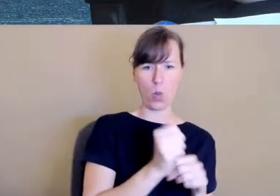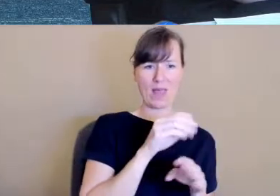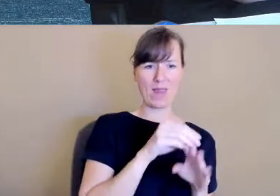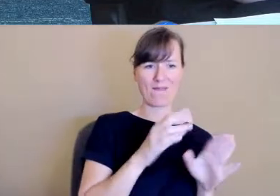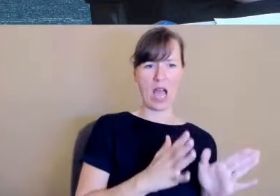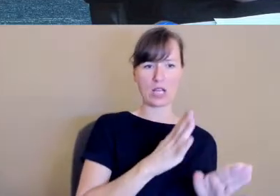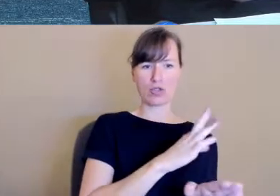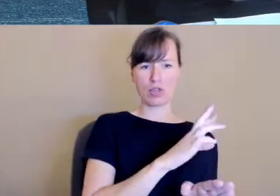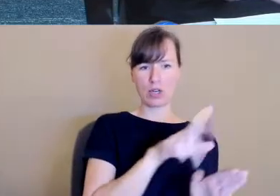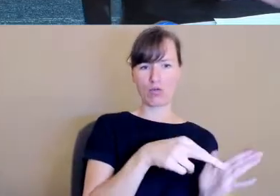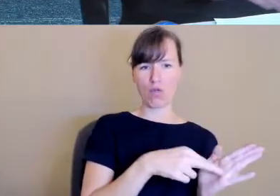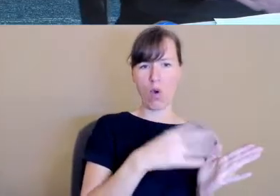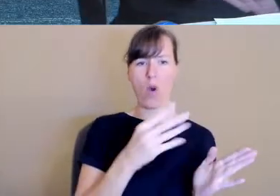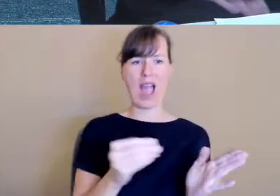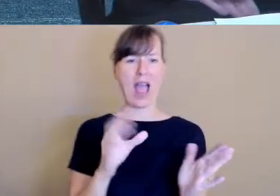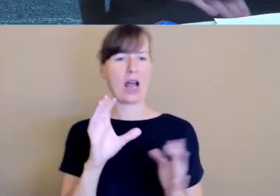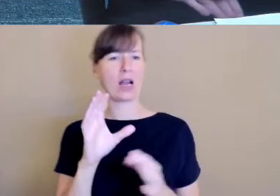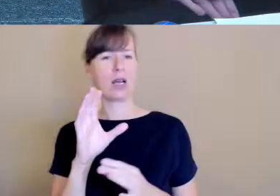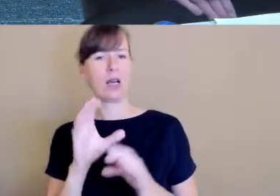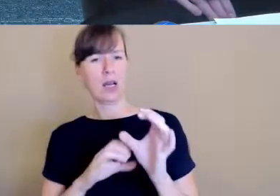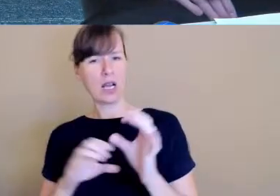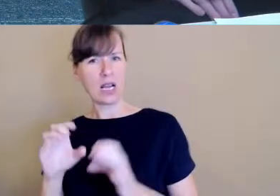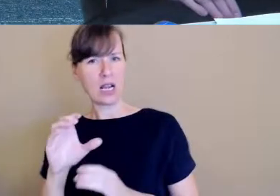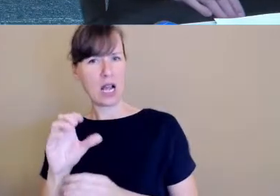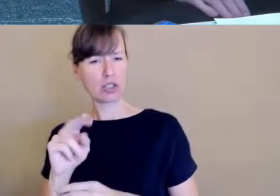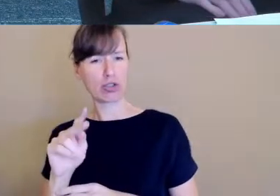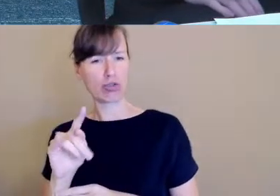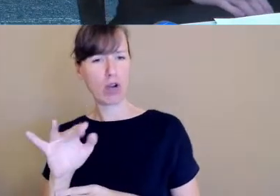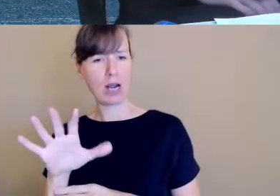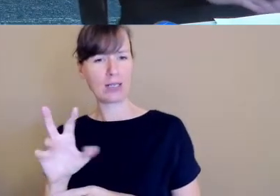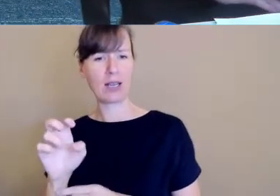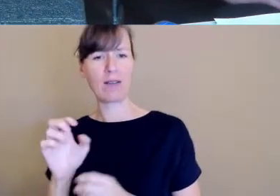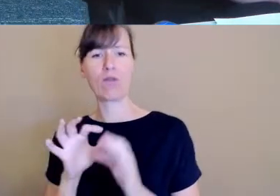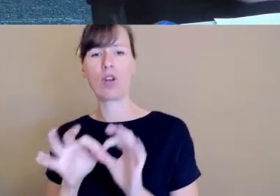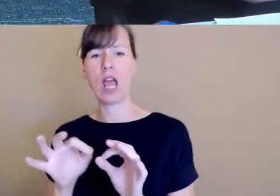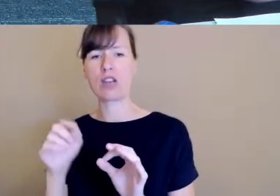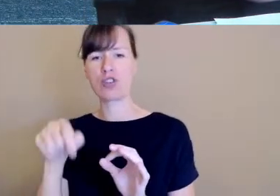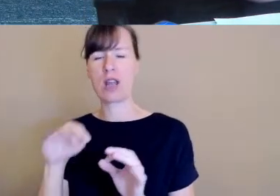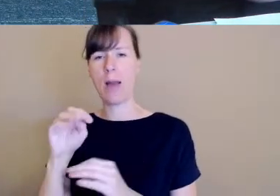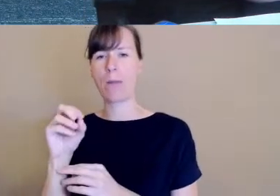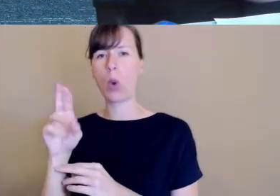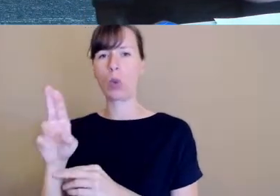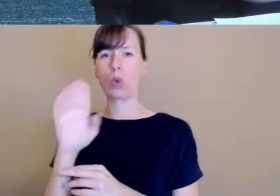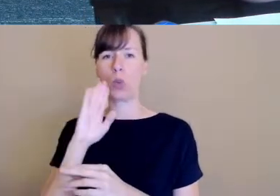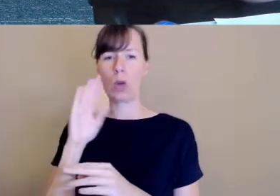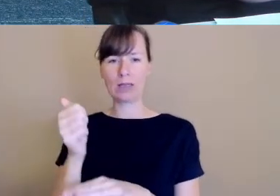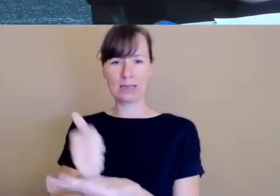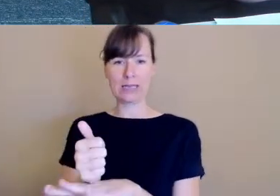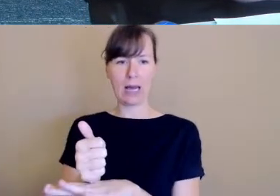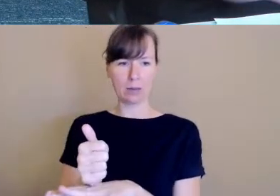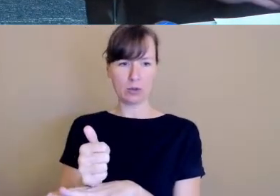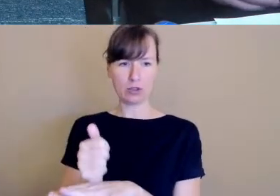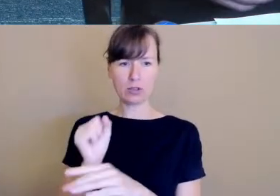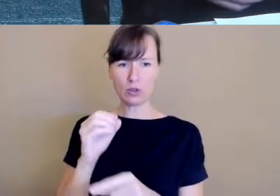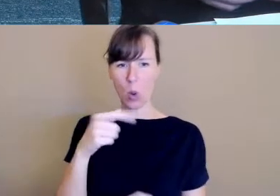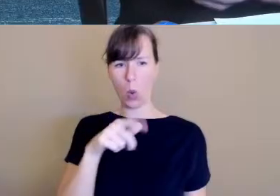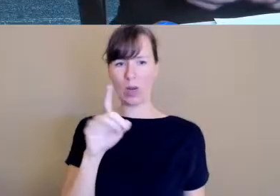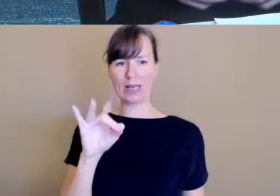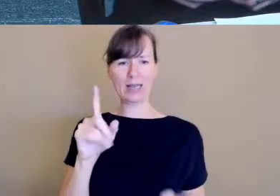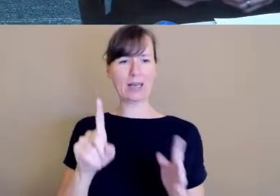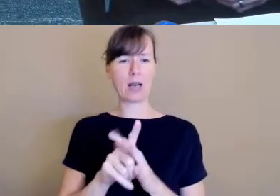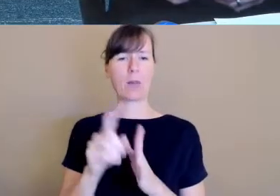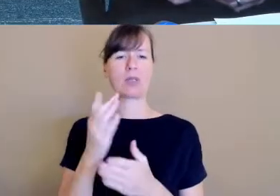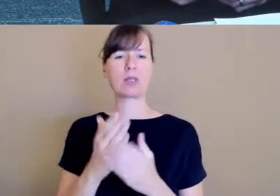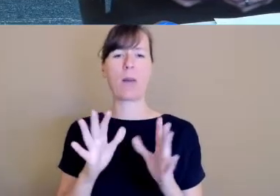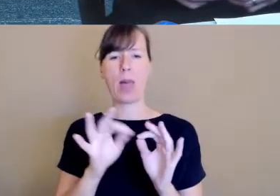purposefully ridiculous example was if there was some 200-year-old tree at the end of a street that